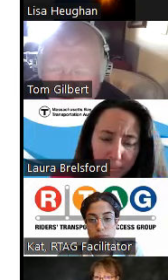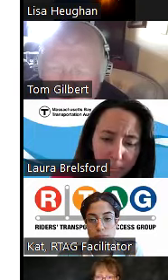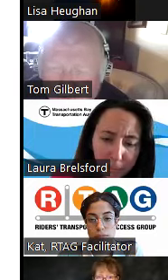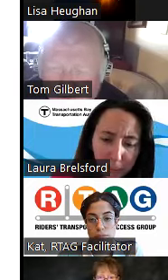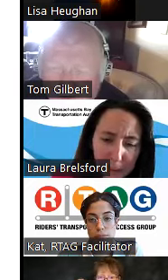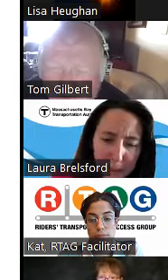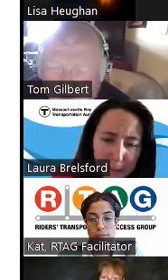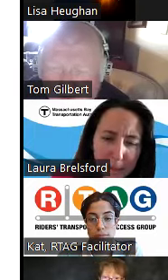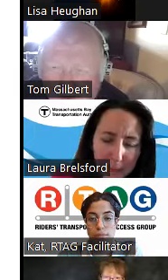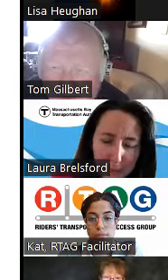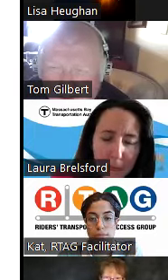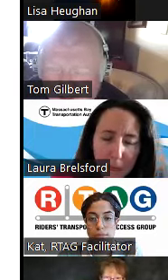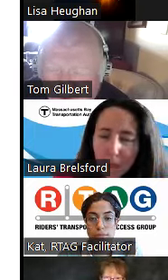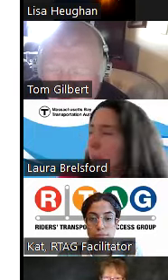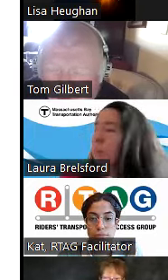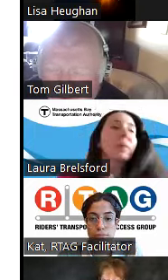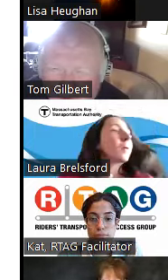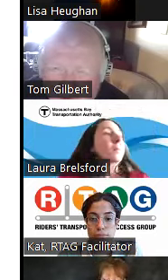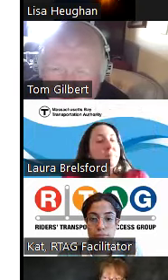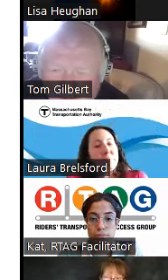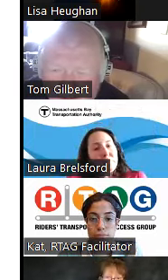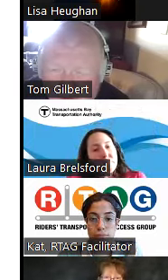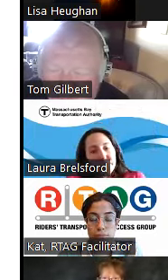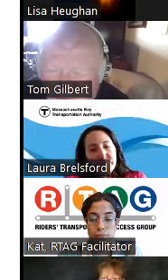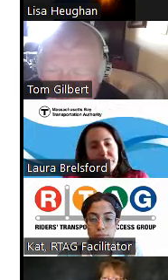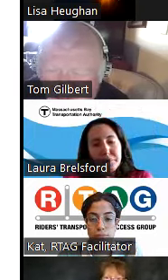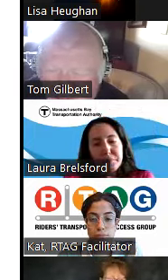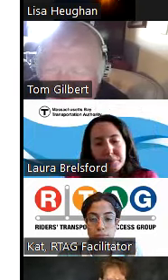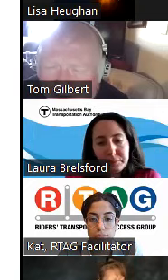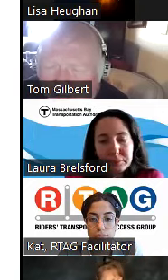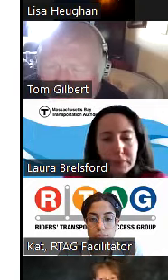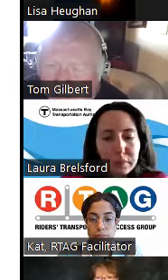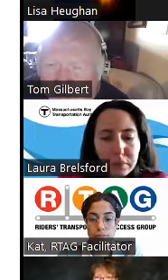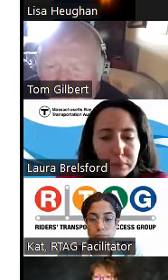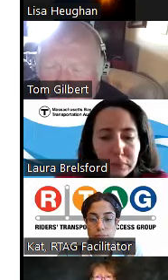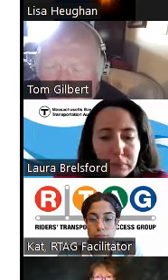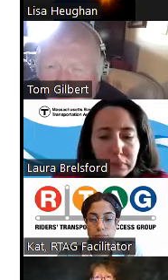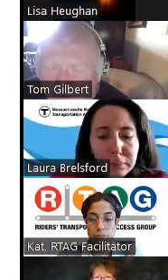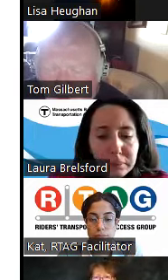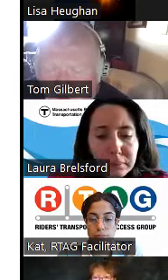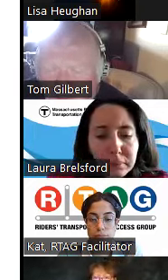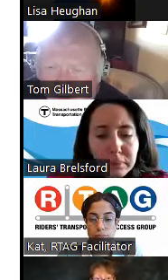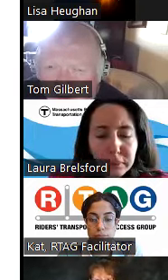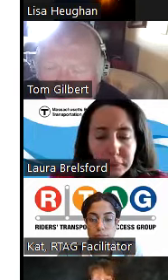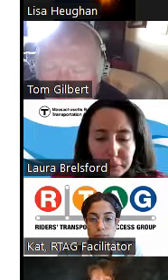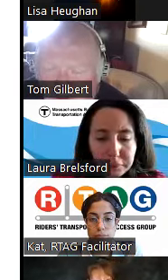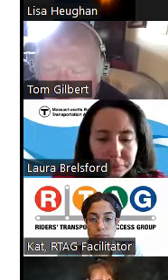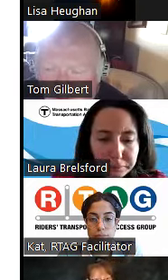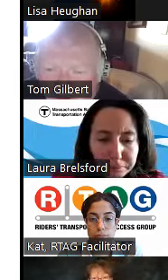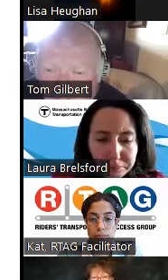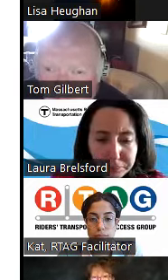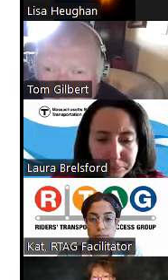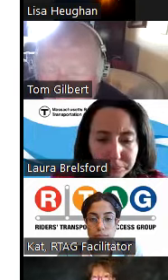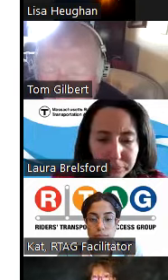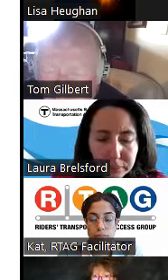to, if anybody needs to use them, they need to use them, which is fine. But then what do we do when somebody locks themselves in